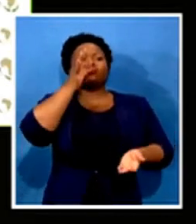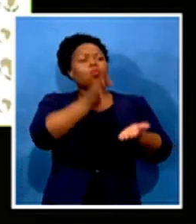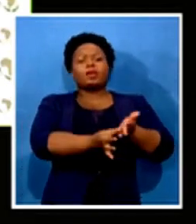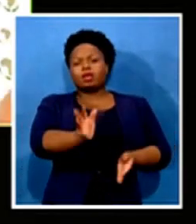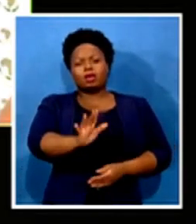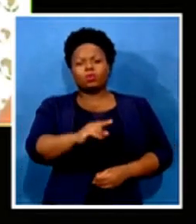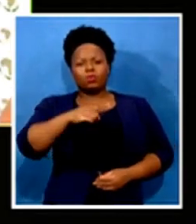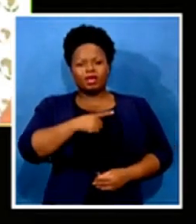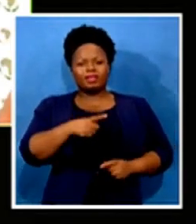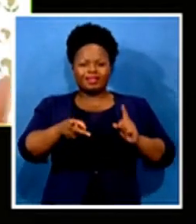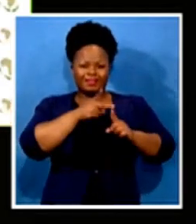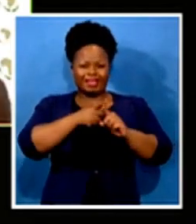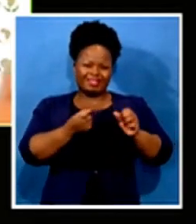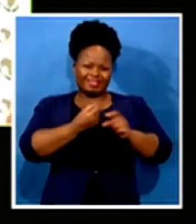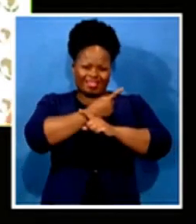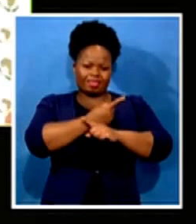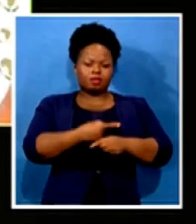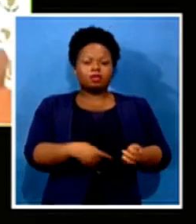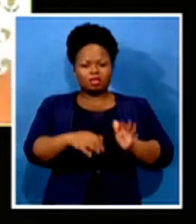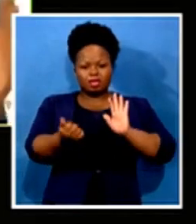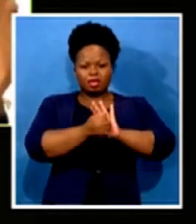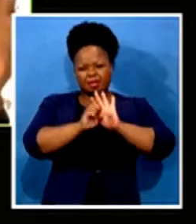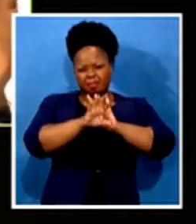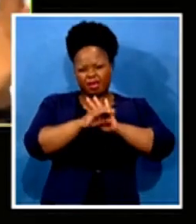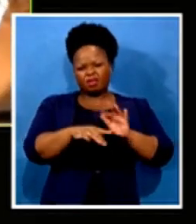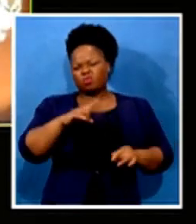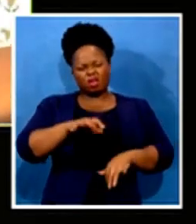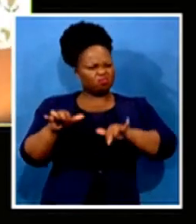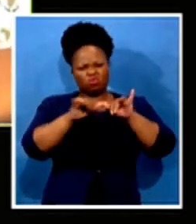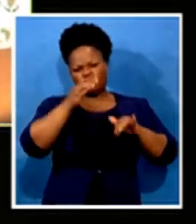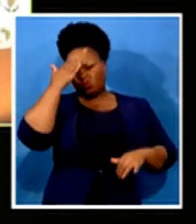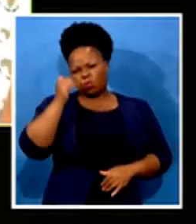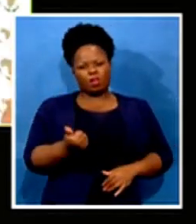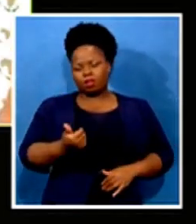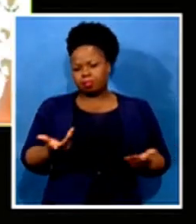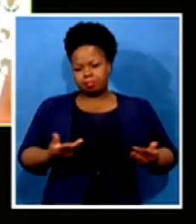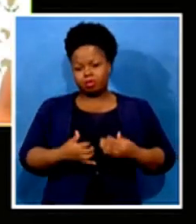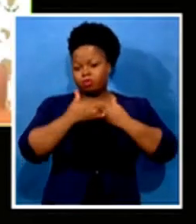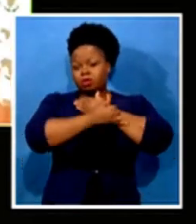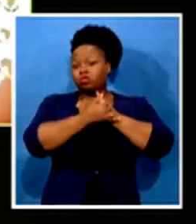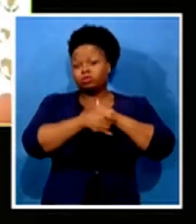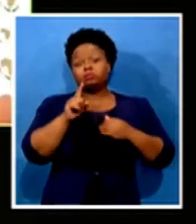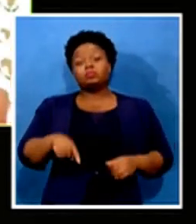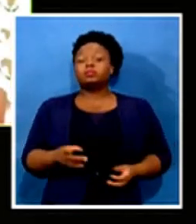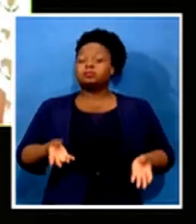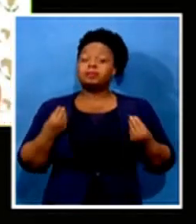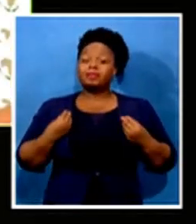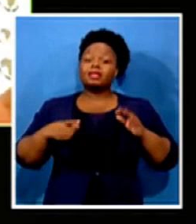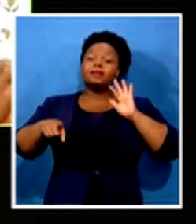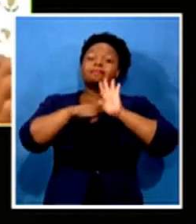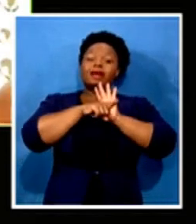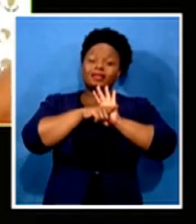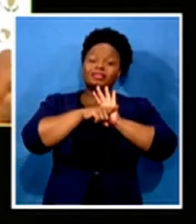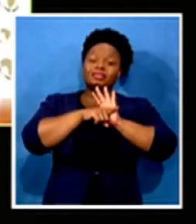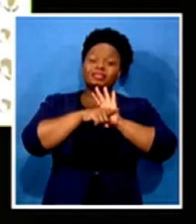But it's very common knowledge. The countries just need to get those minus deep freezers, work with their lab experts